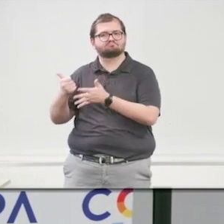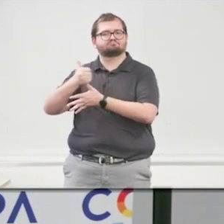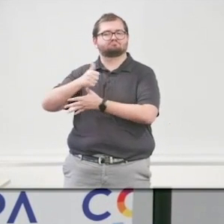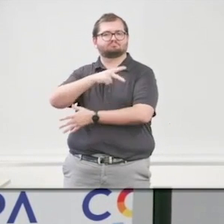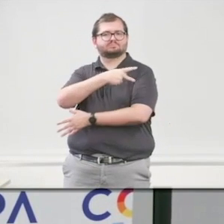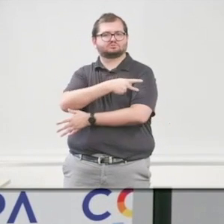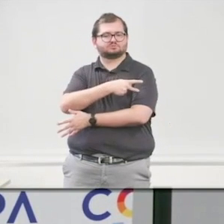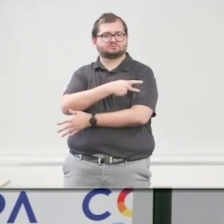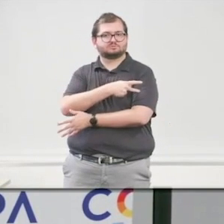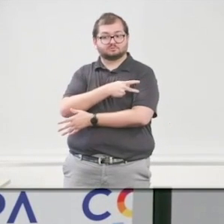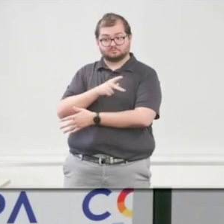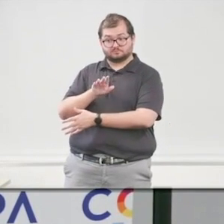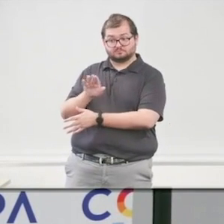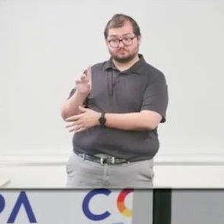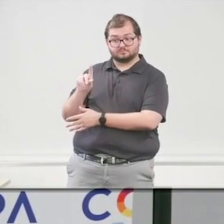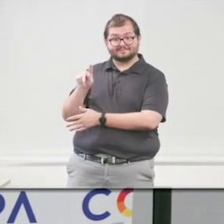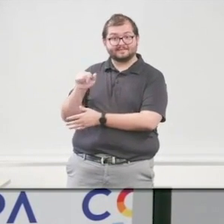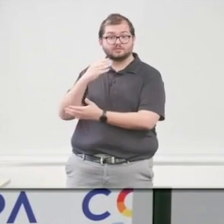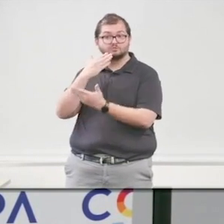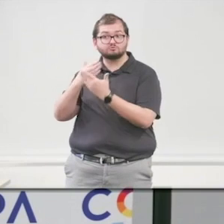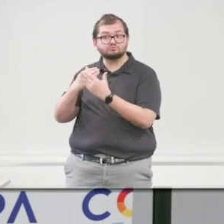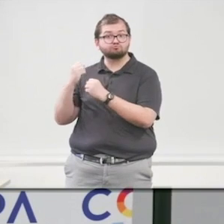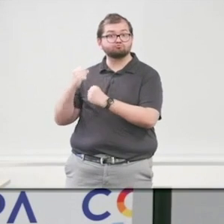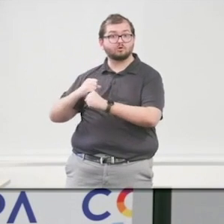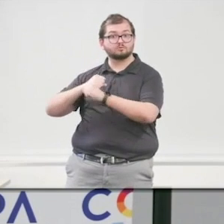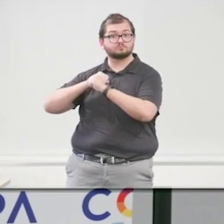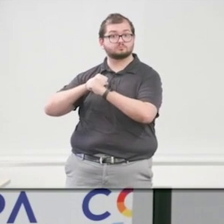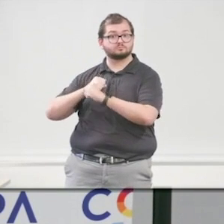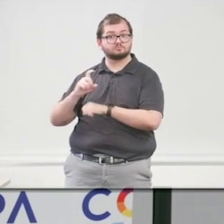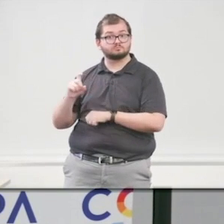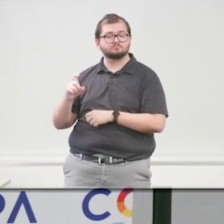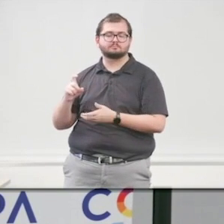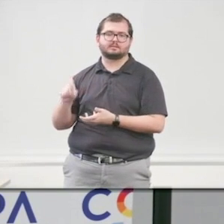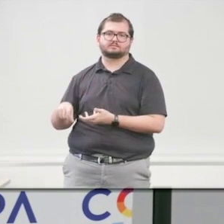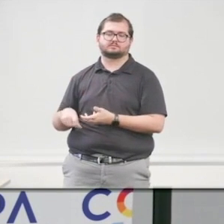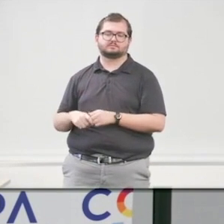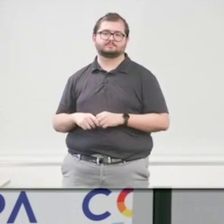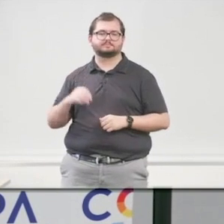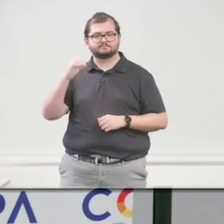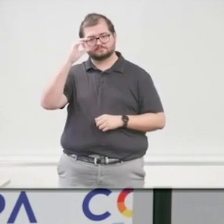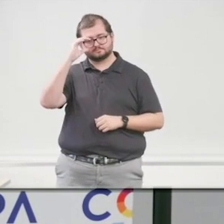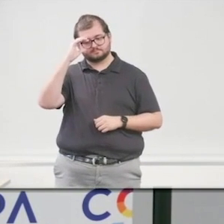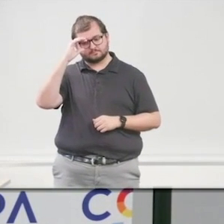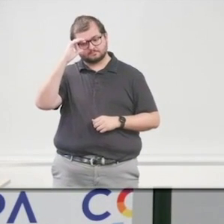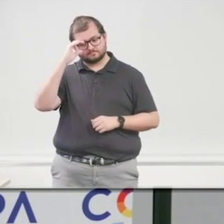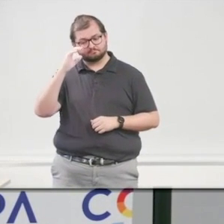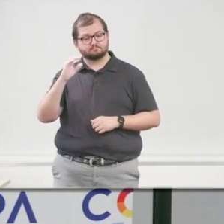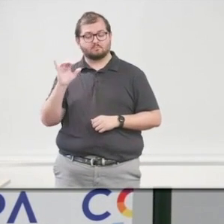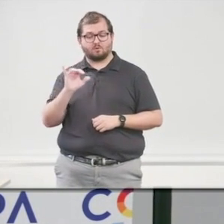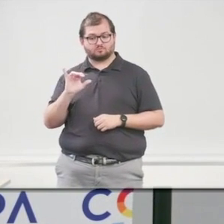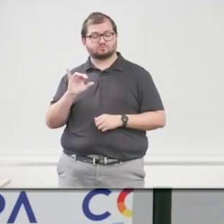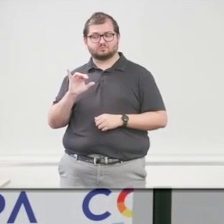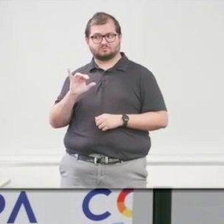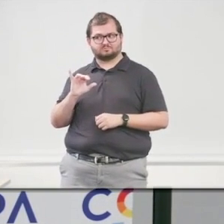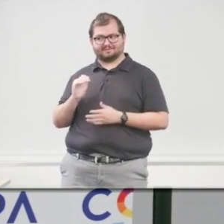is good data and security around that, as well as, the ethics, as Shar